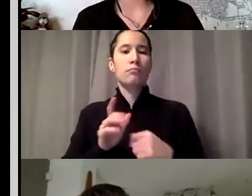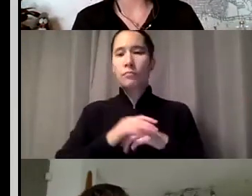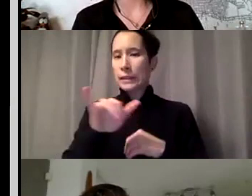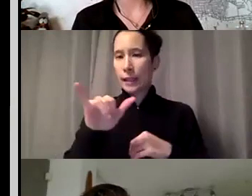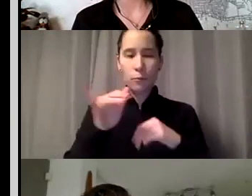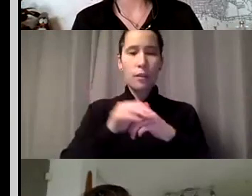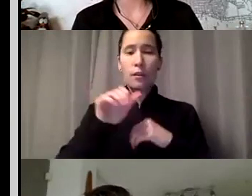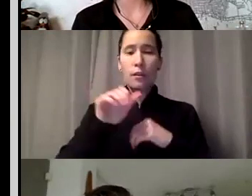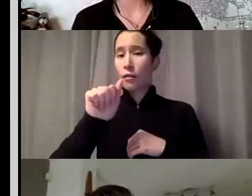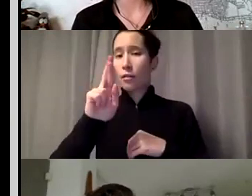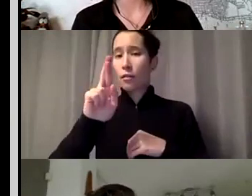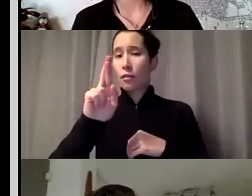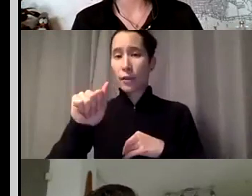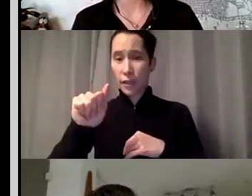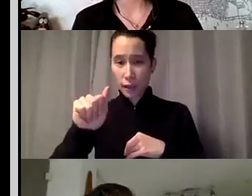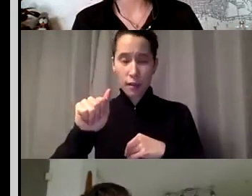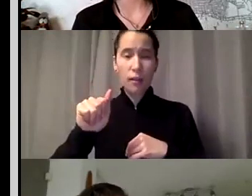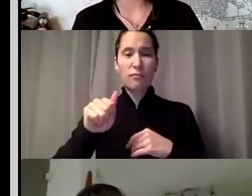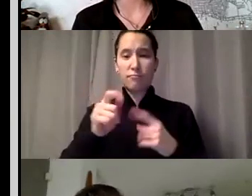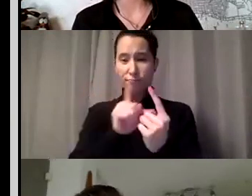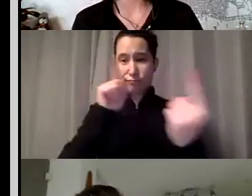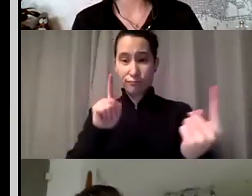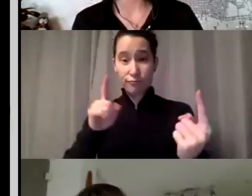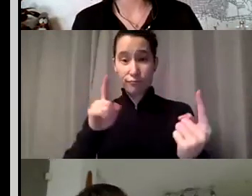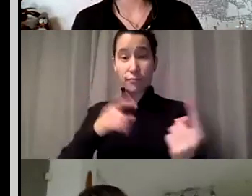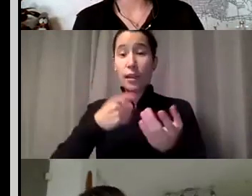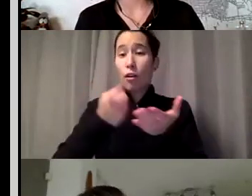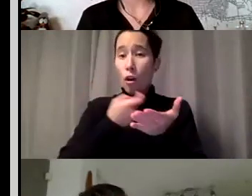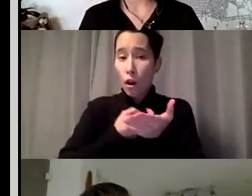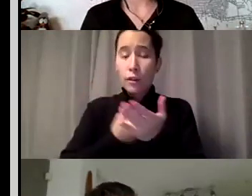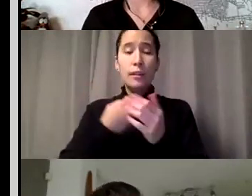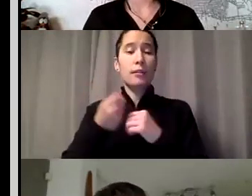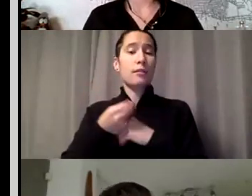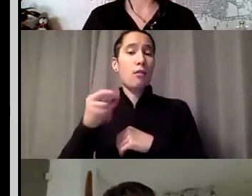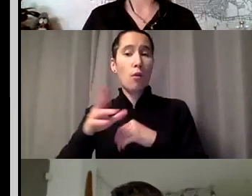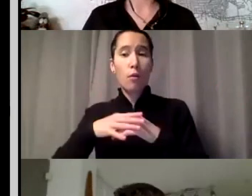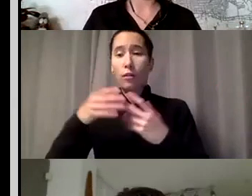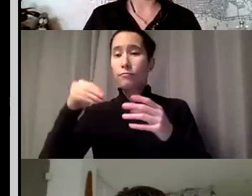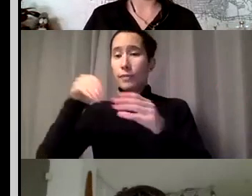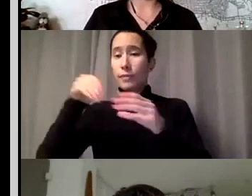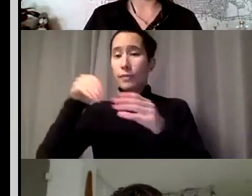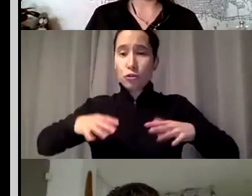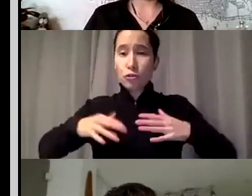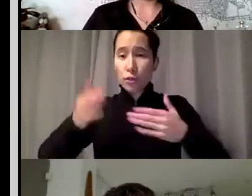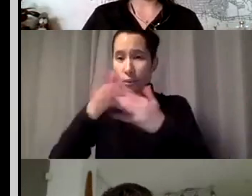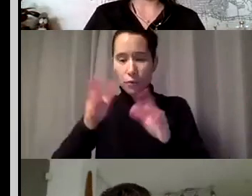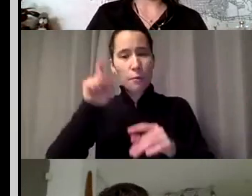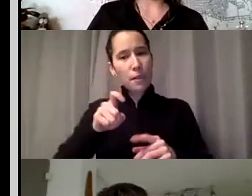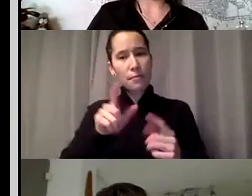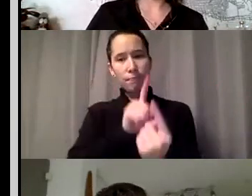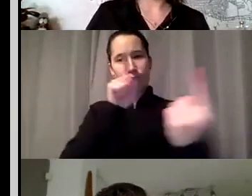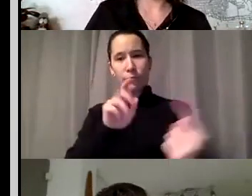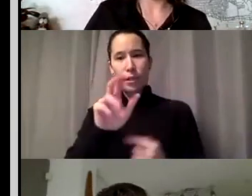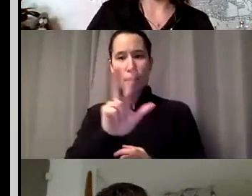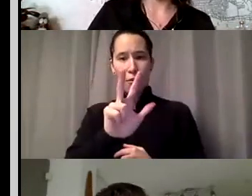2 meters in, leading up to going on the ice, in lines, in dressing rooms, 3 meters on the